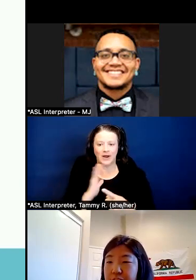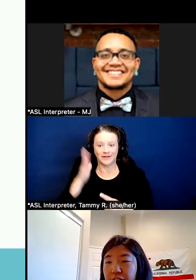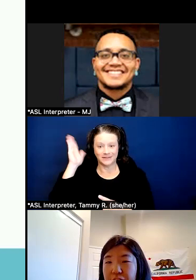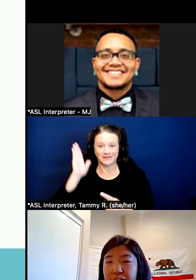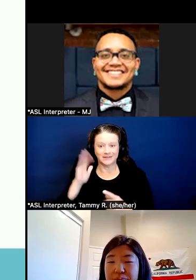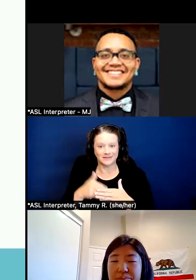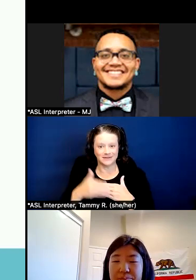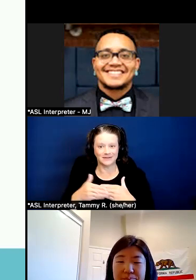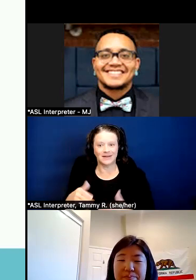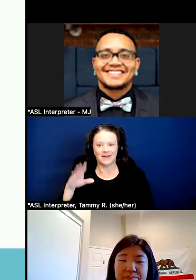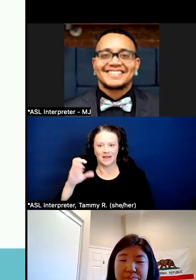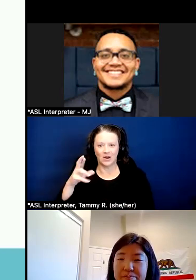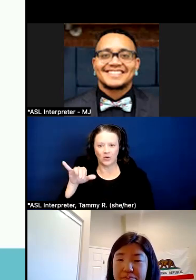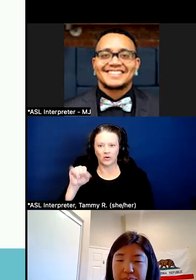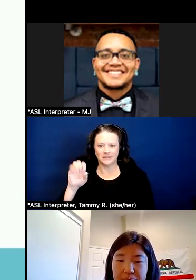presenter, Cris Sullivan.